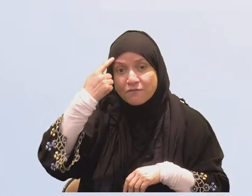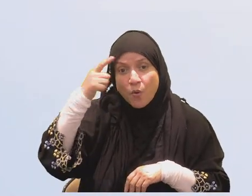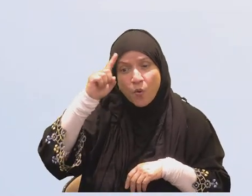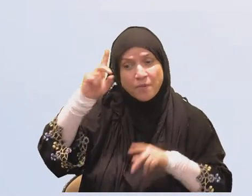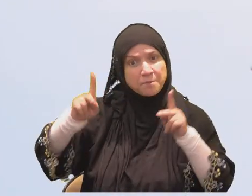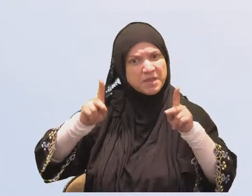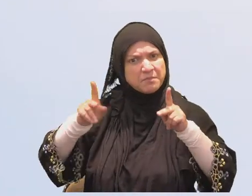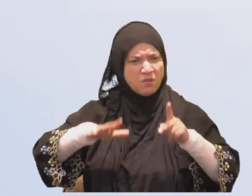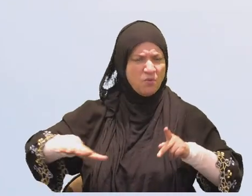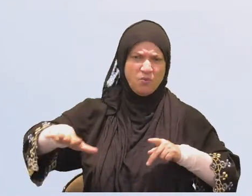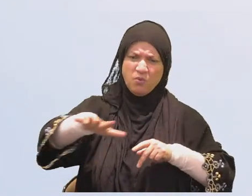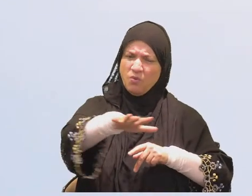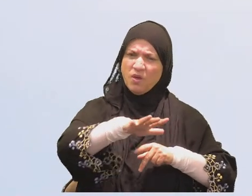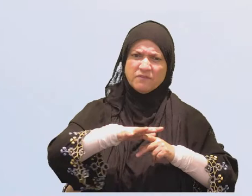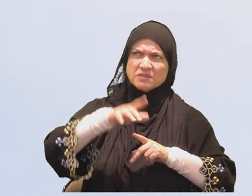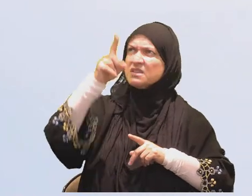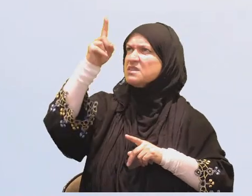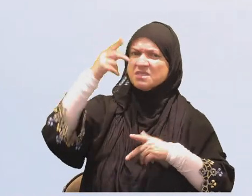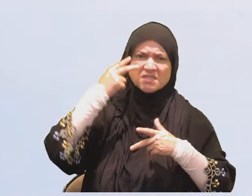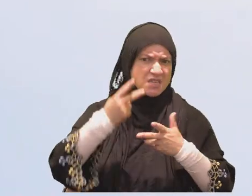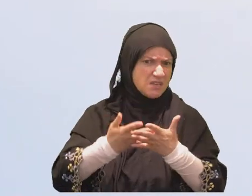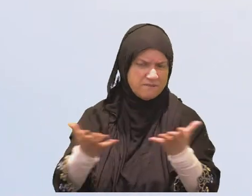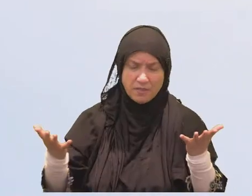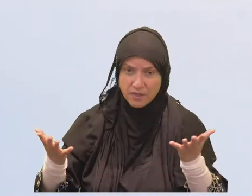not witnessing, who's going to witness?